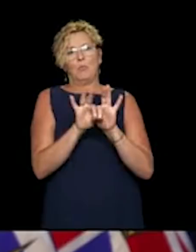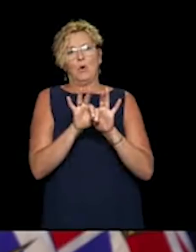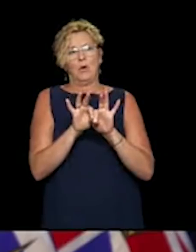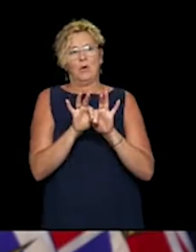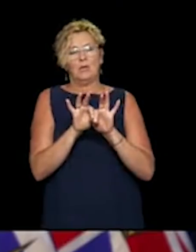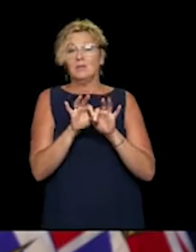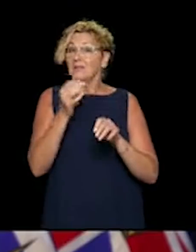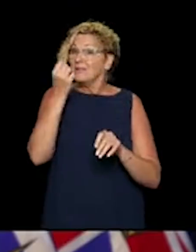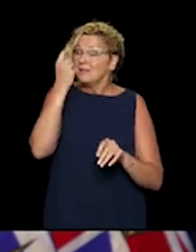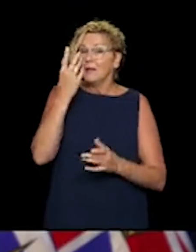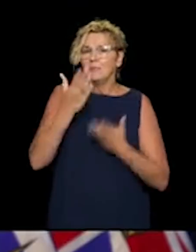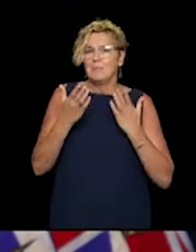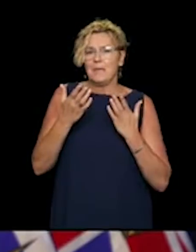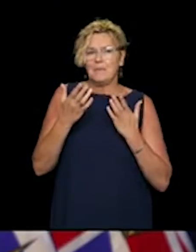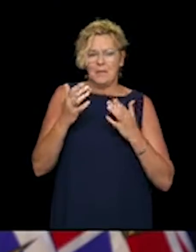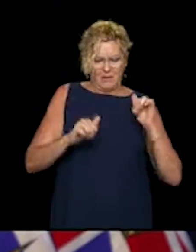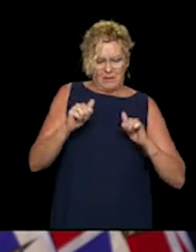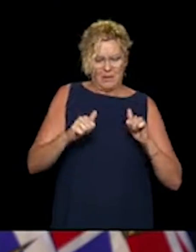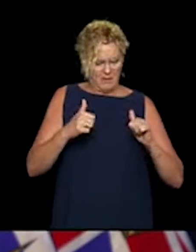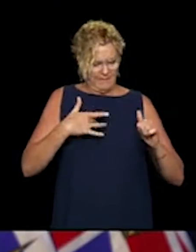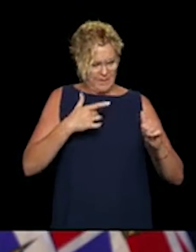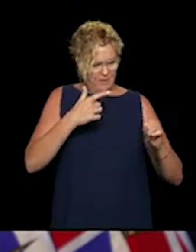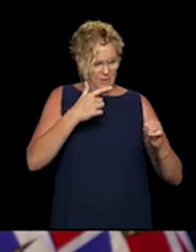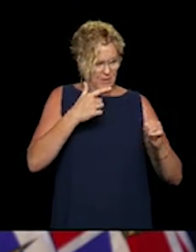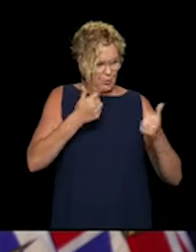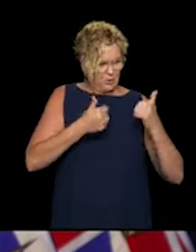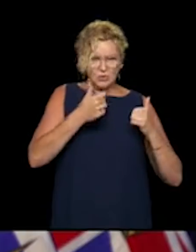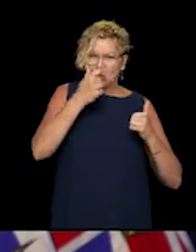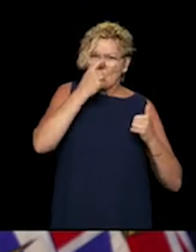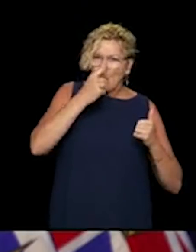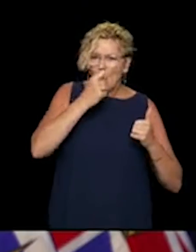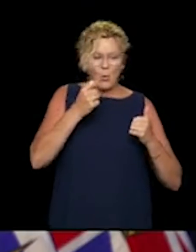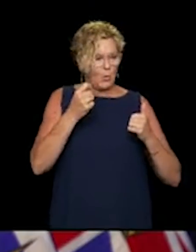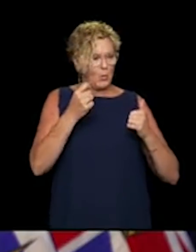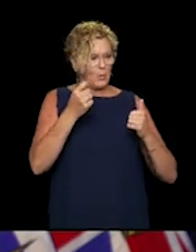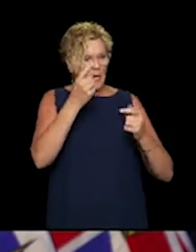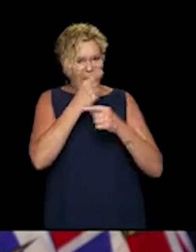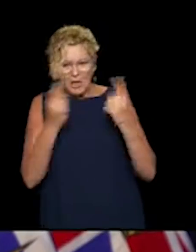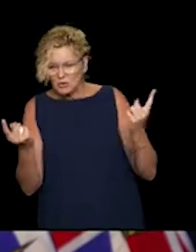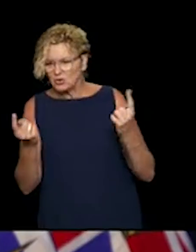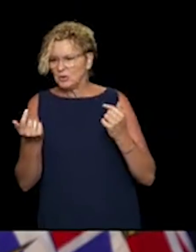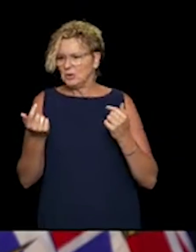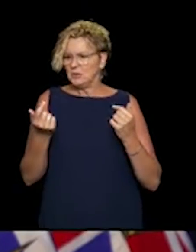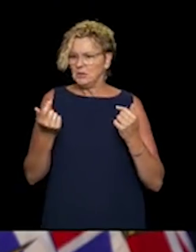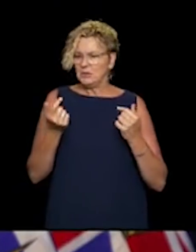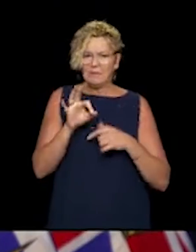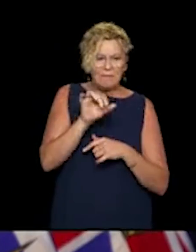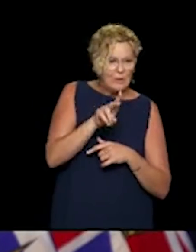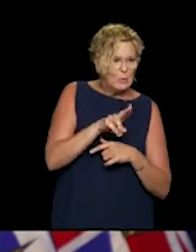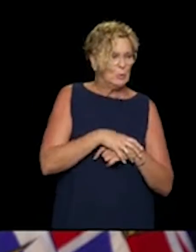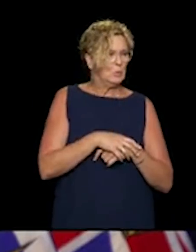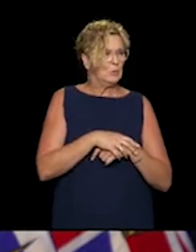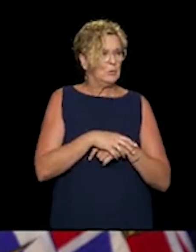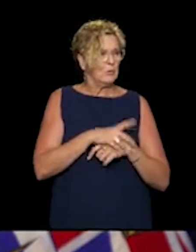doing. It can be difficult to tell the difference between a cold and allergies and influenza and COVID-19, and as a result, the